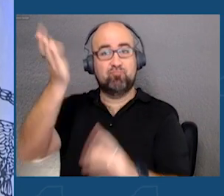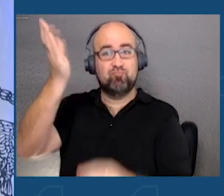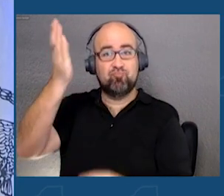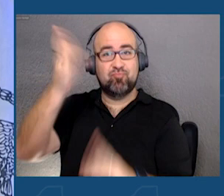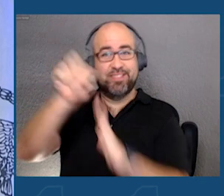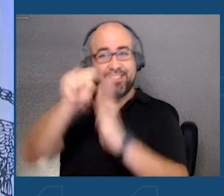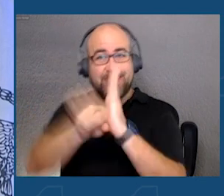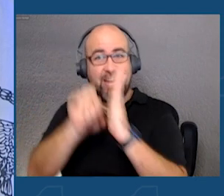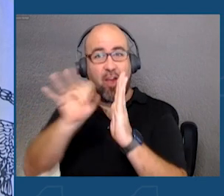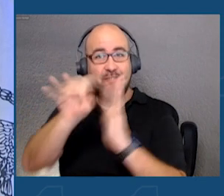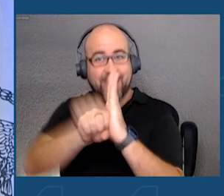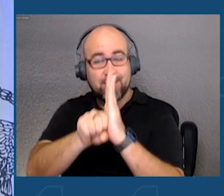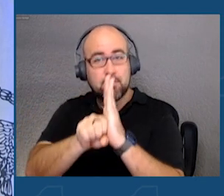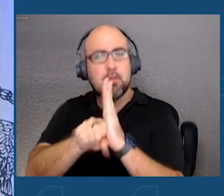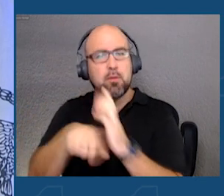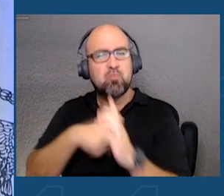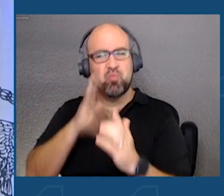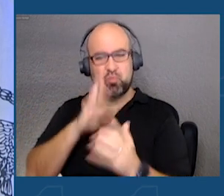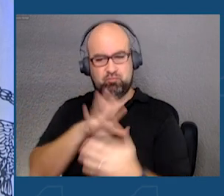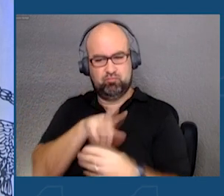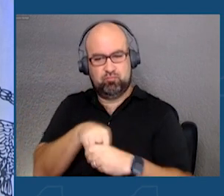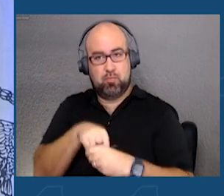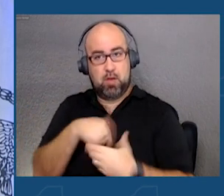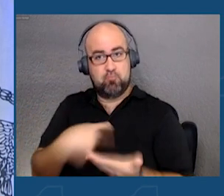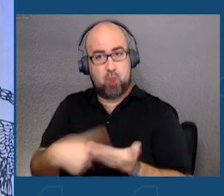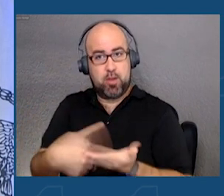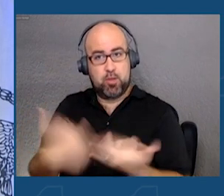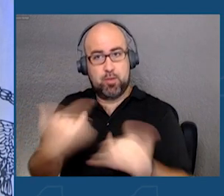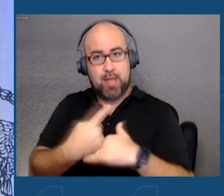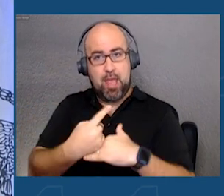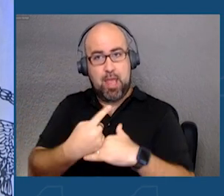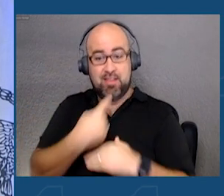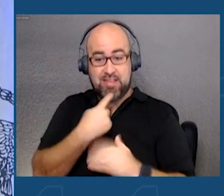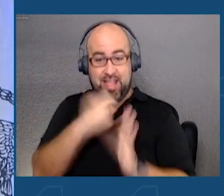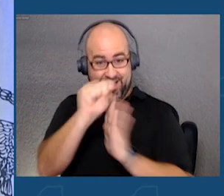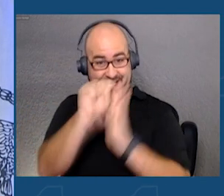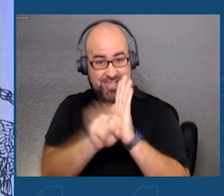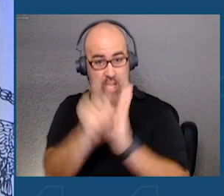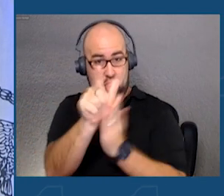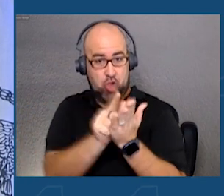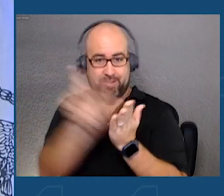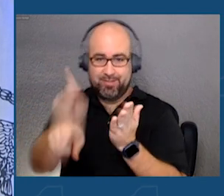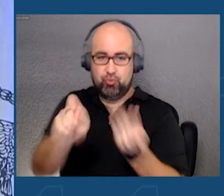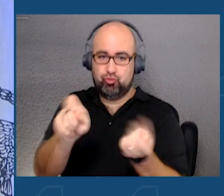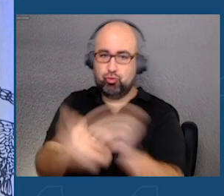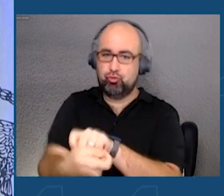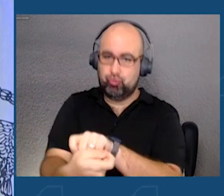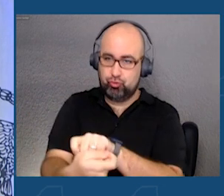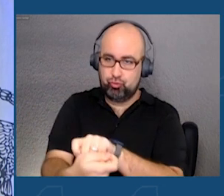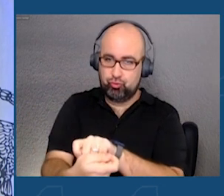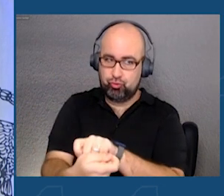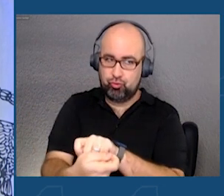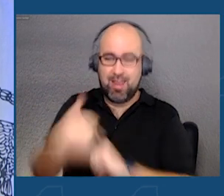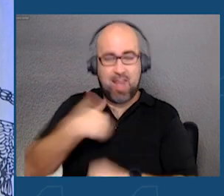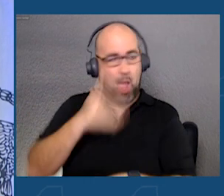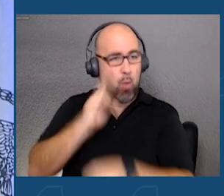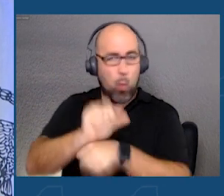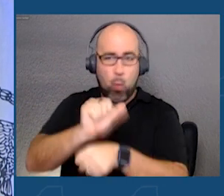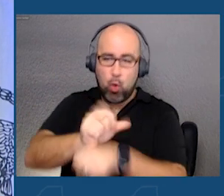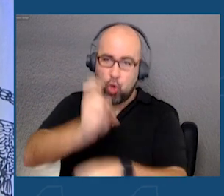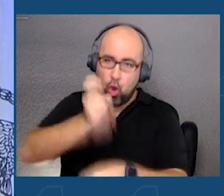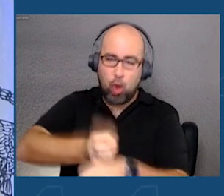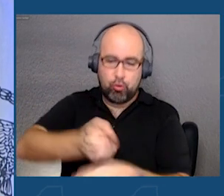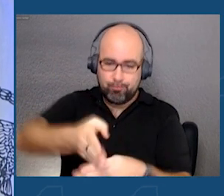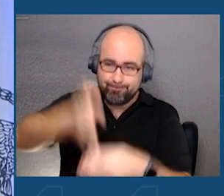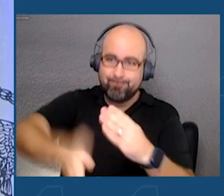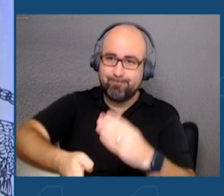today, the part that say state laws need to change, and I'll work hard to get it done. But the